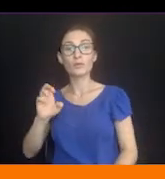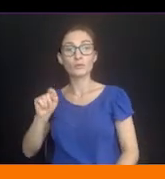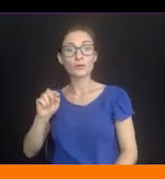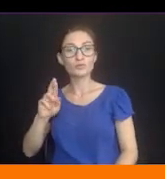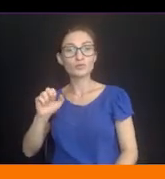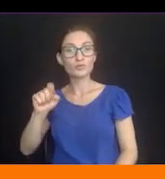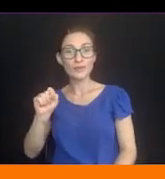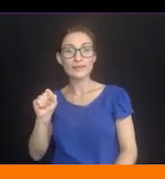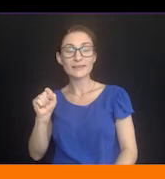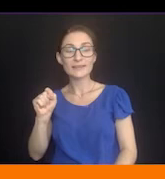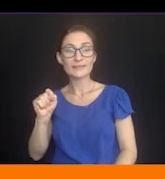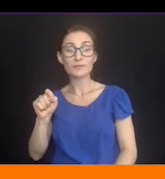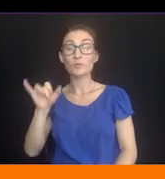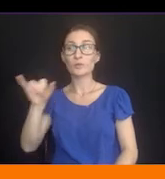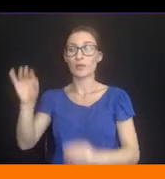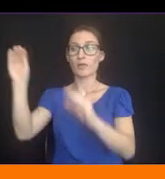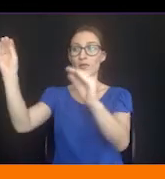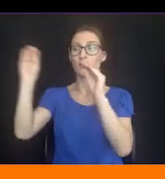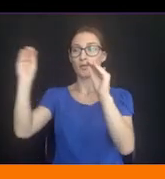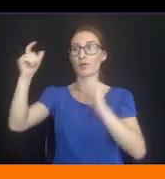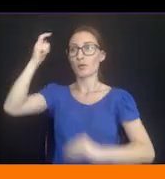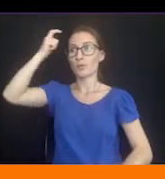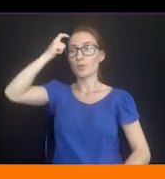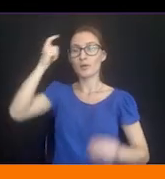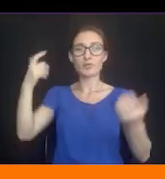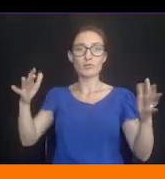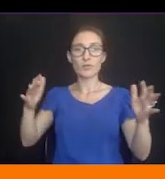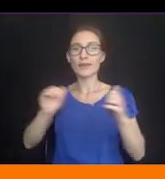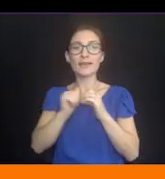gone to multiple retreats, and so that has also